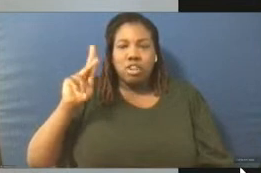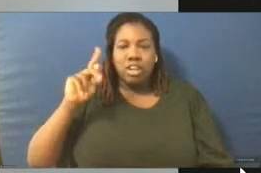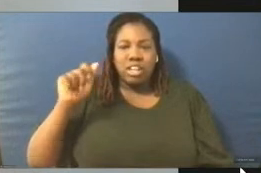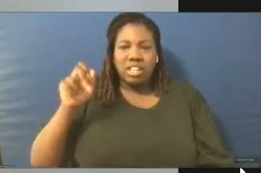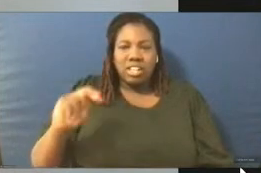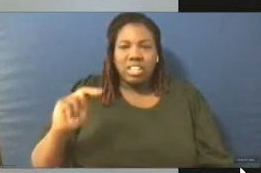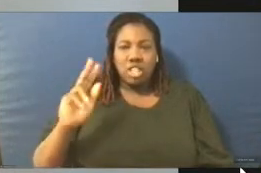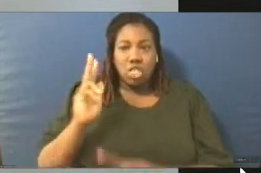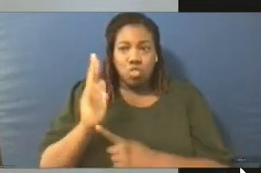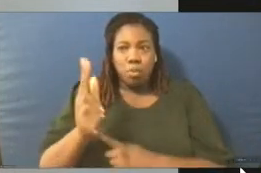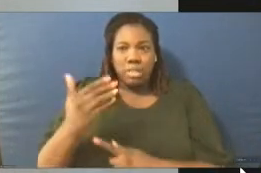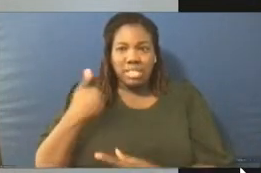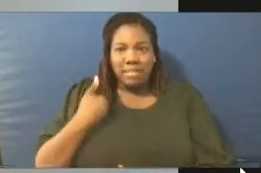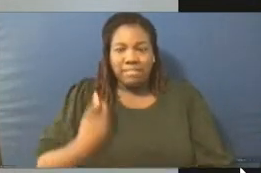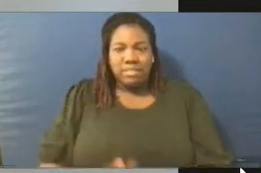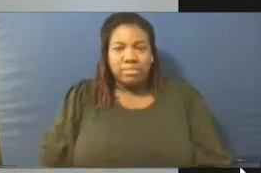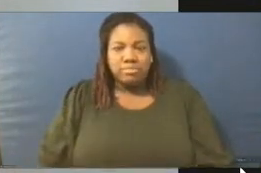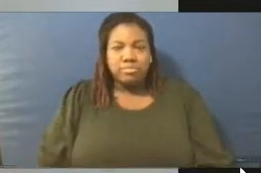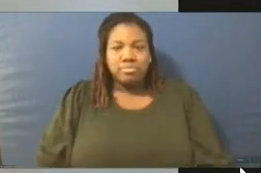minutes.